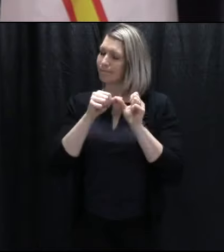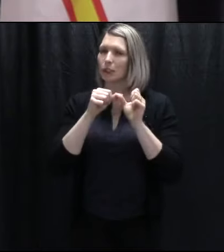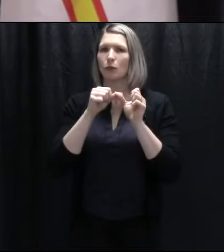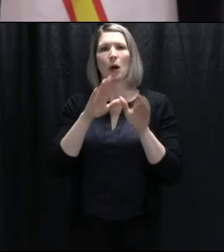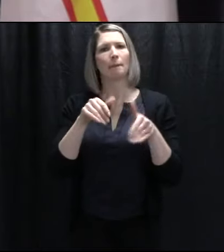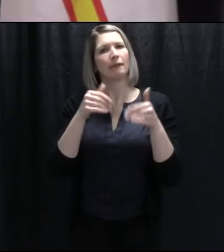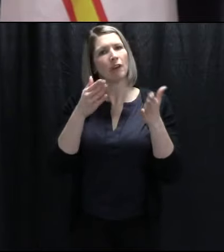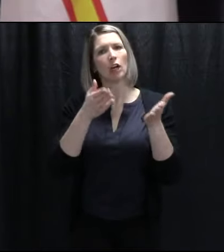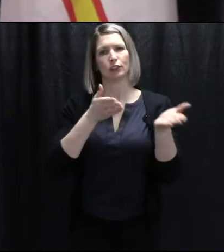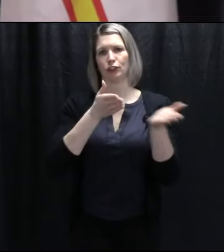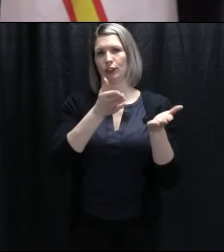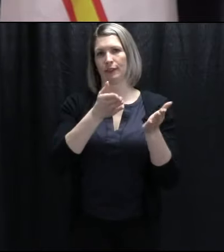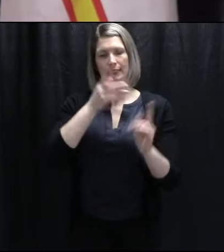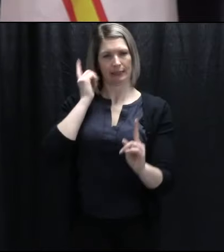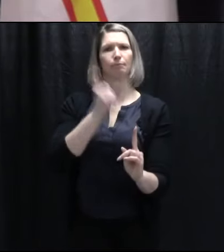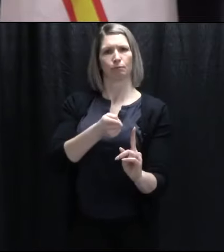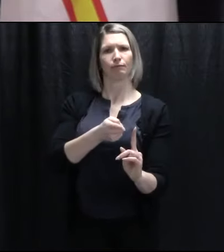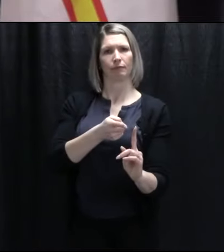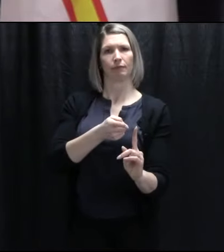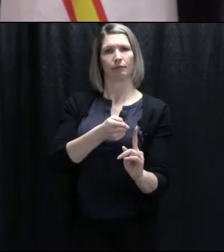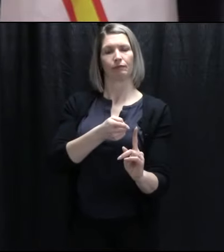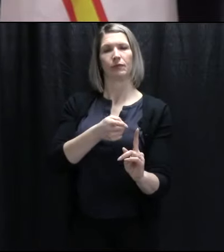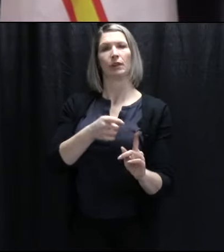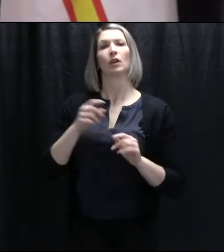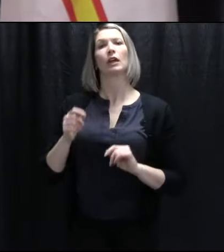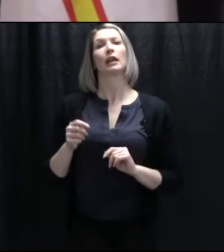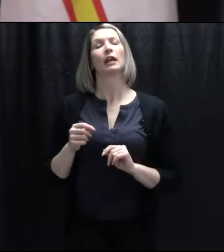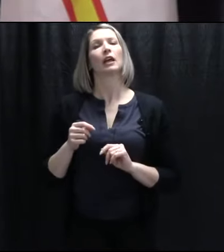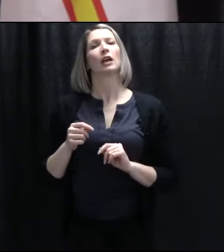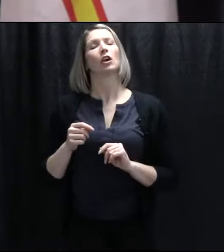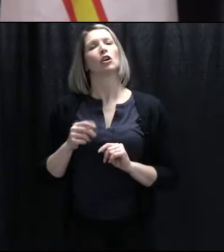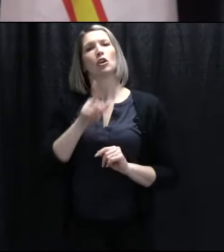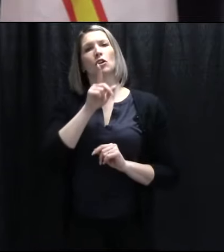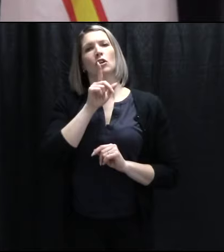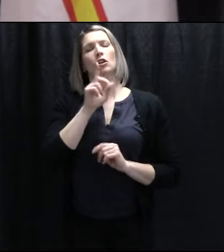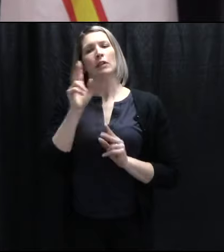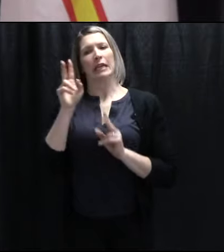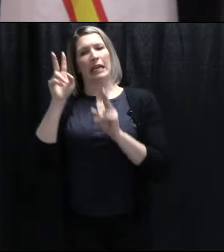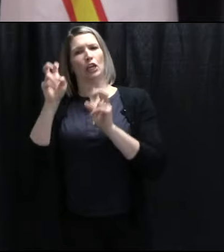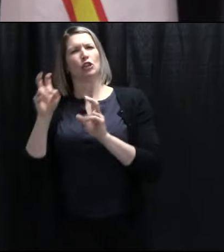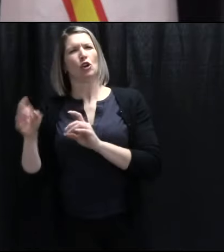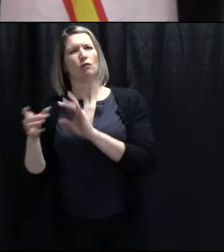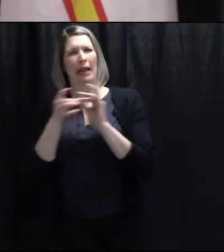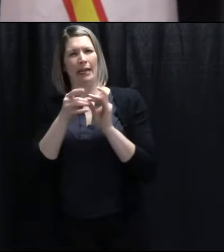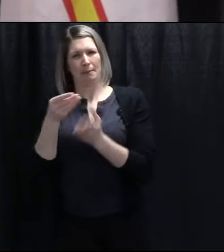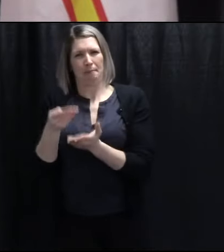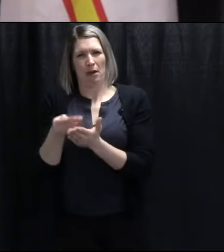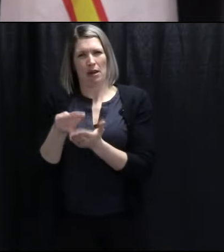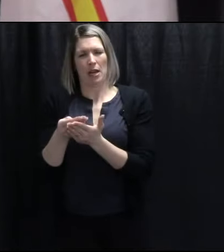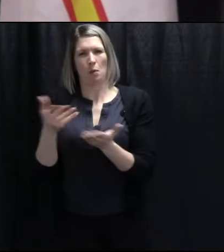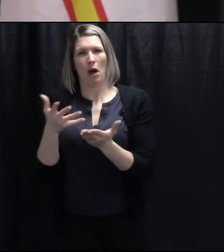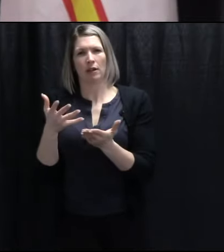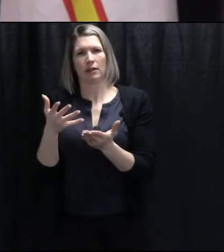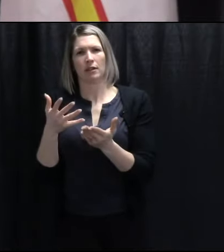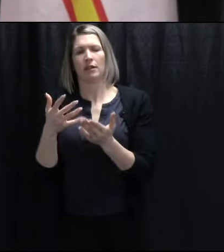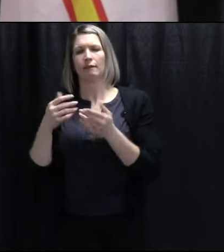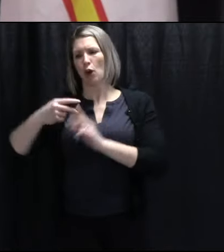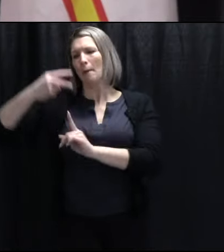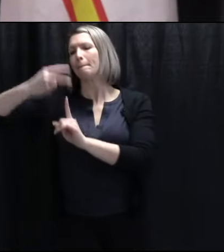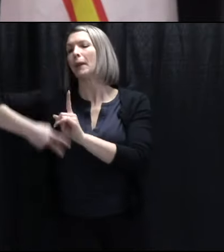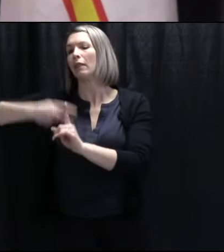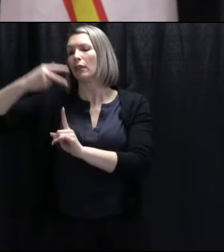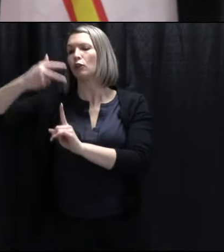Newfoundland and Labrador. So that's not the issue. The issue is one of a more long-term situation that not just Newfoundland and Labrador